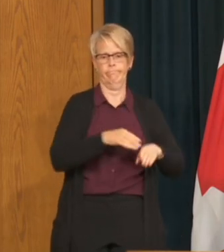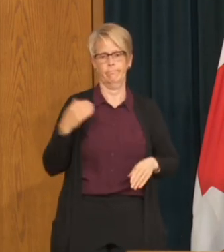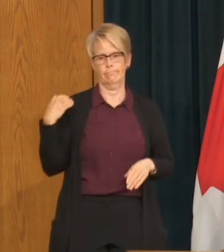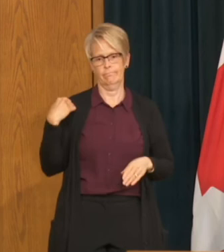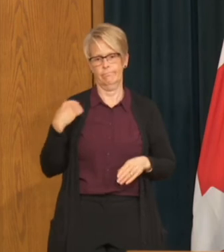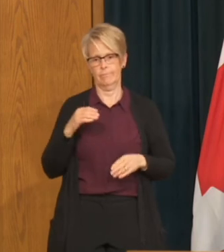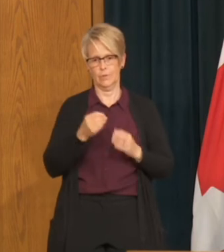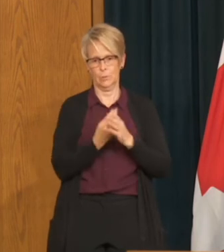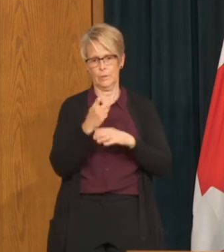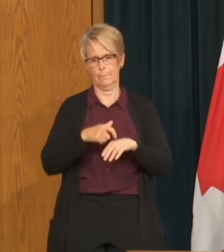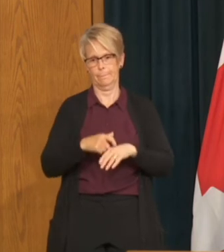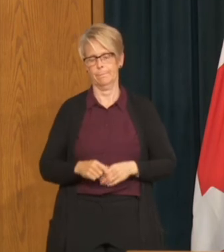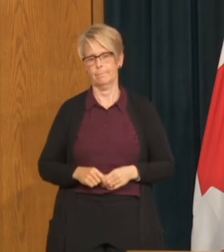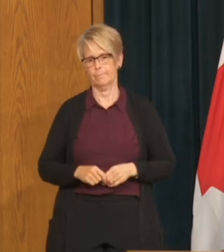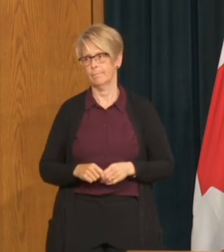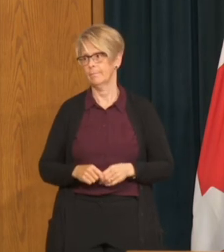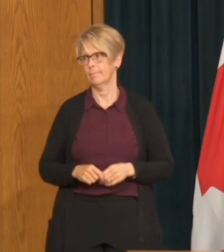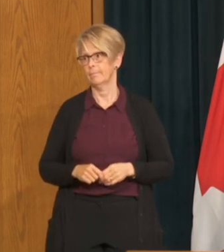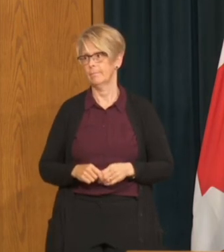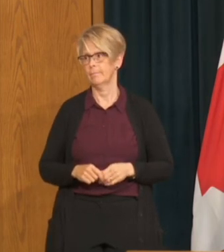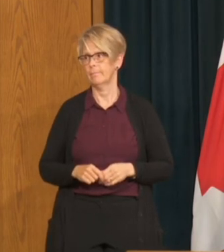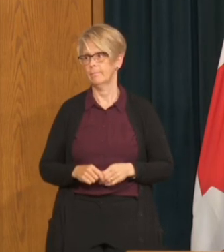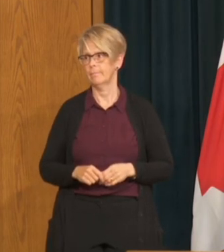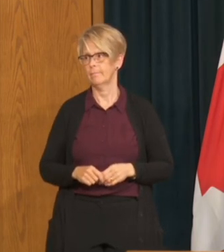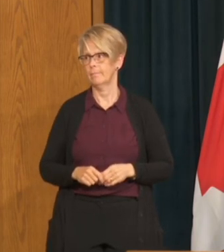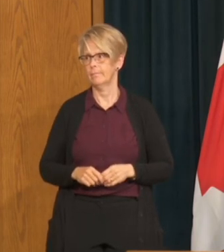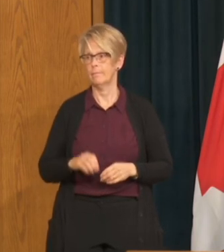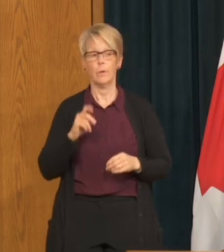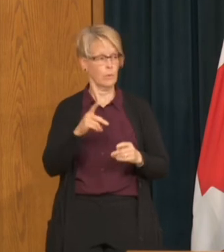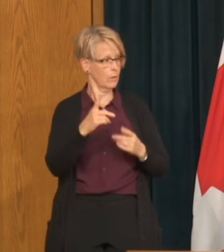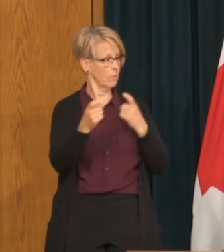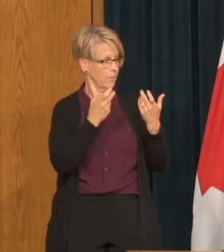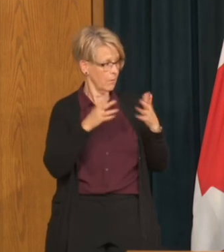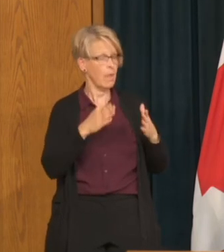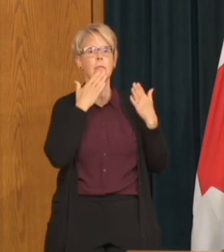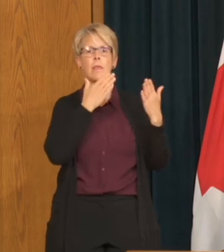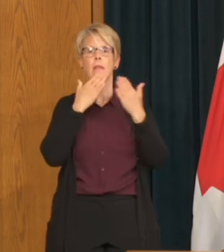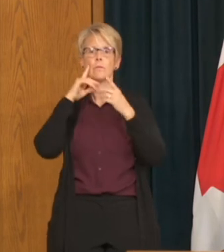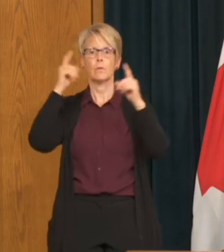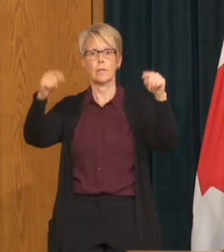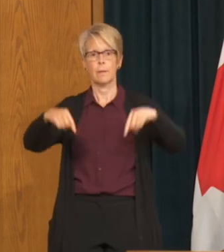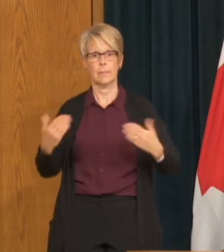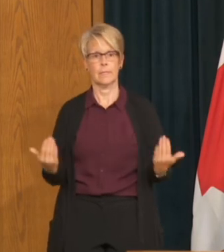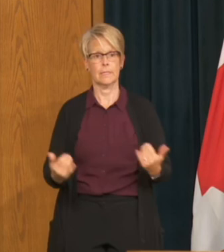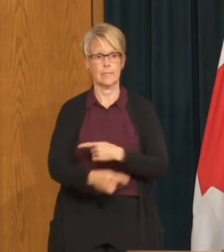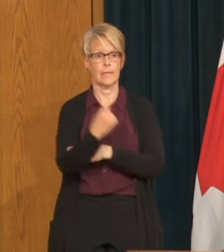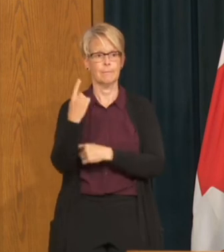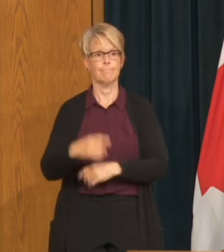That concludes today's availability. Thank you all for taking the time to join us. Thank you.